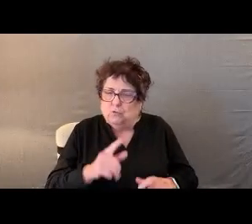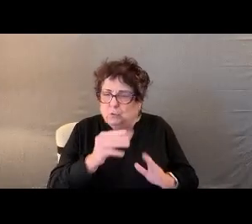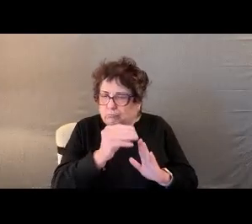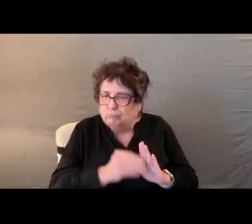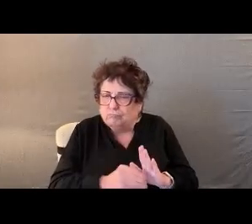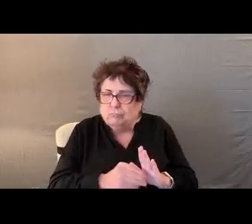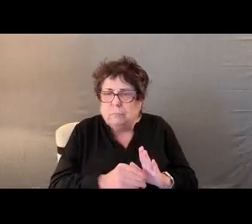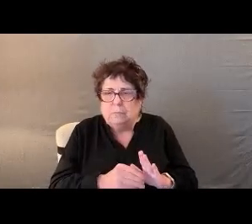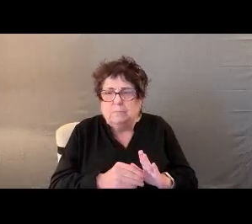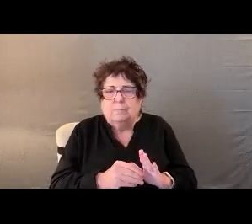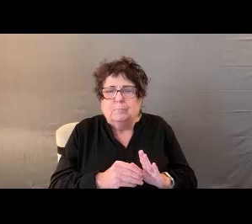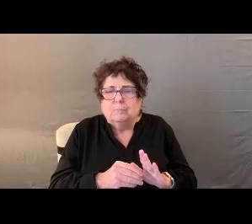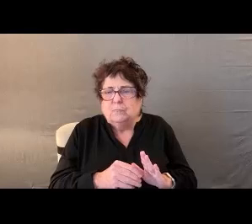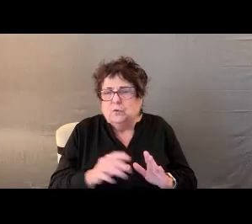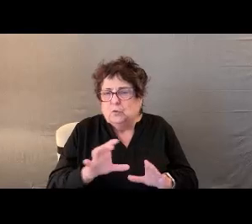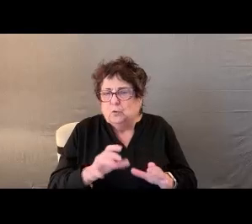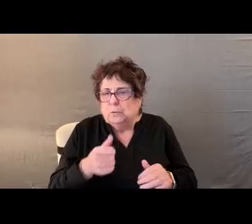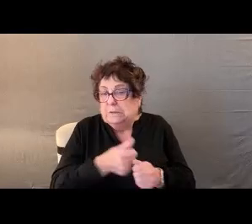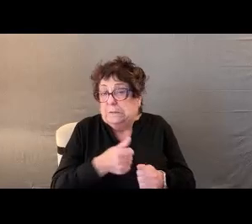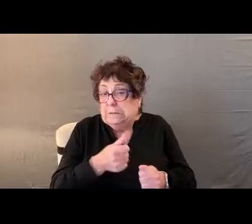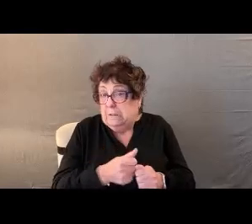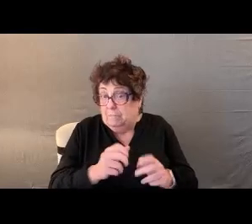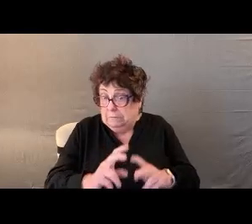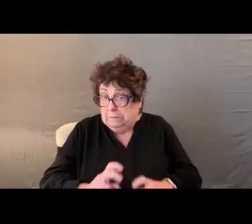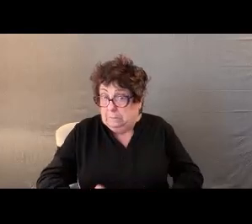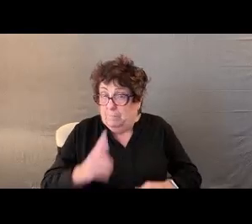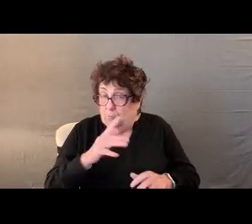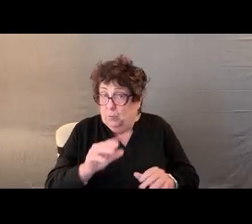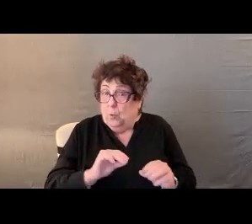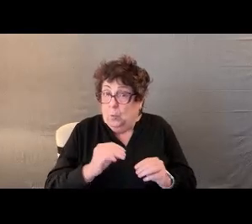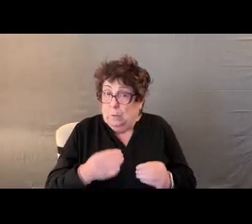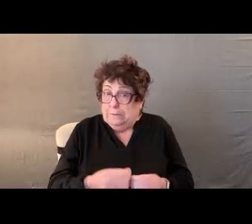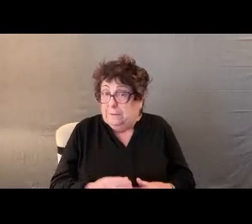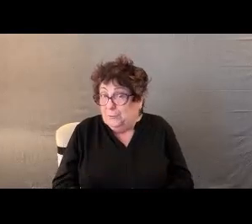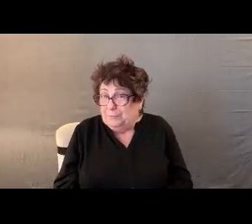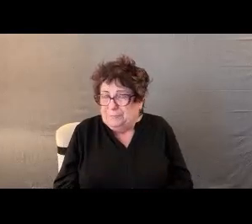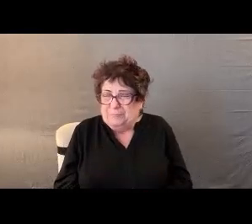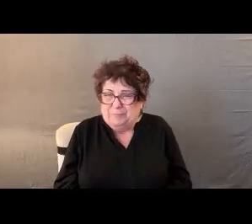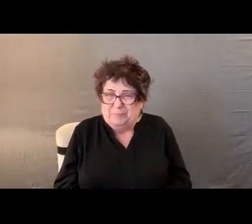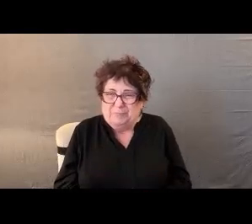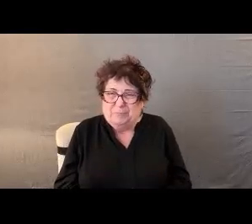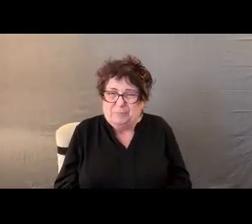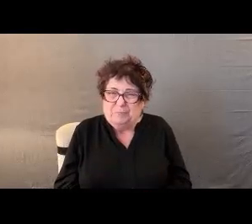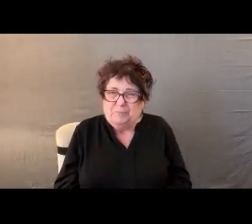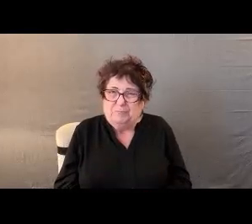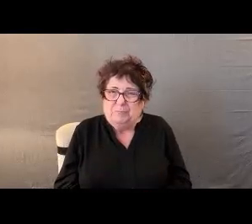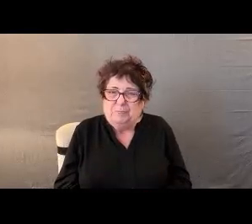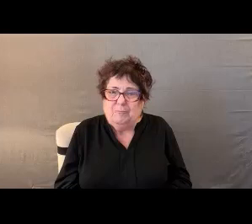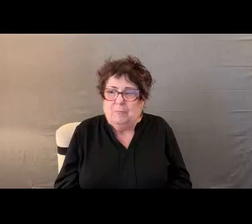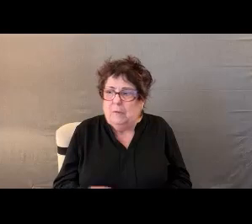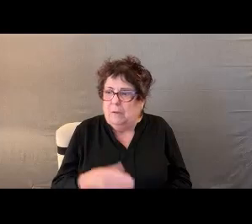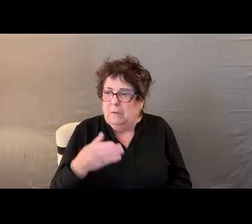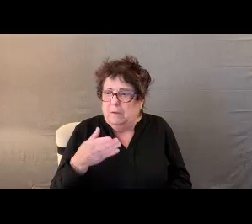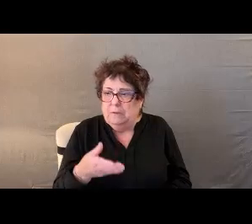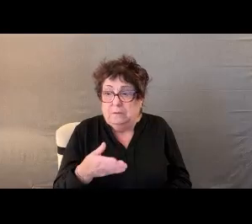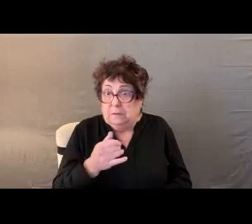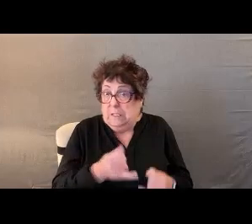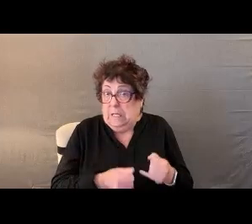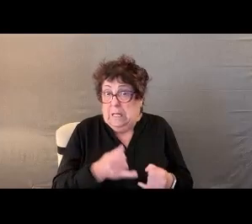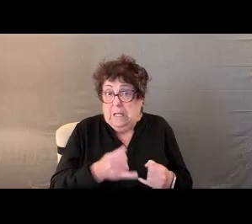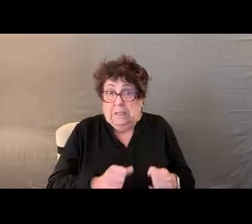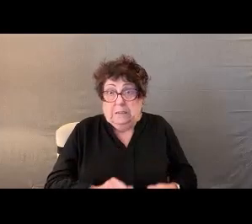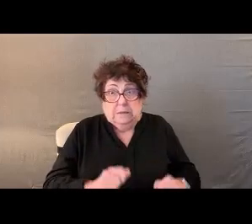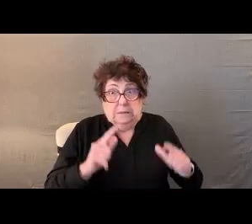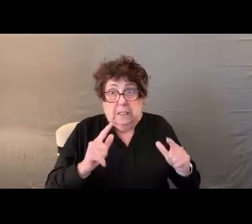do the self-assessment for your organization. So this is the last slide that I have